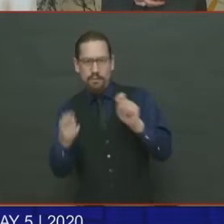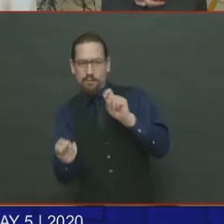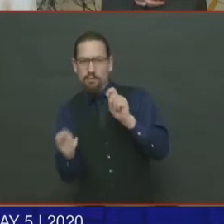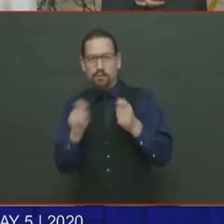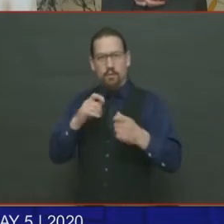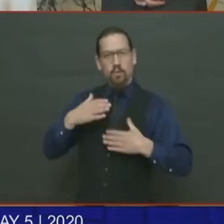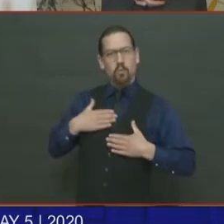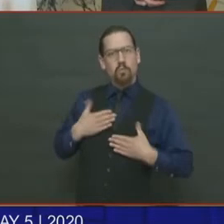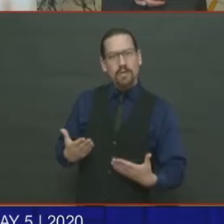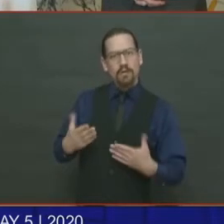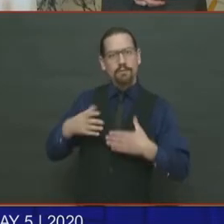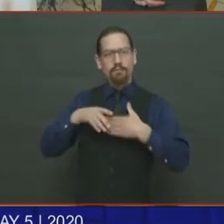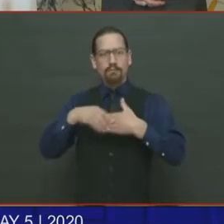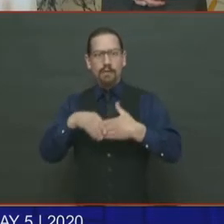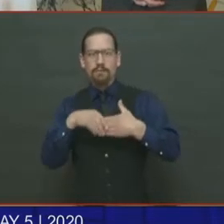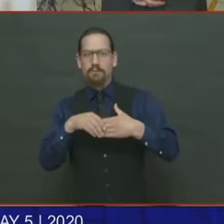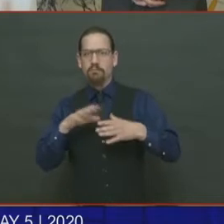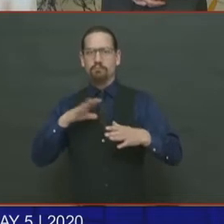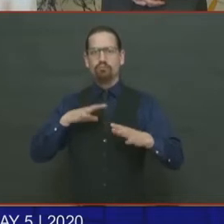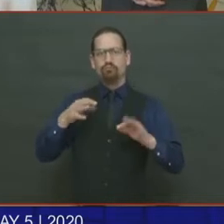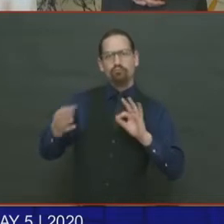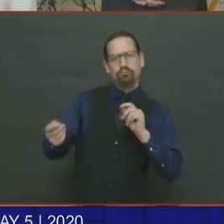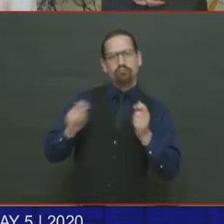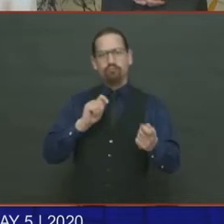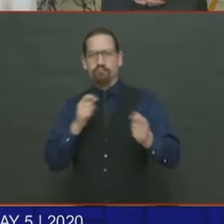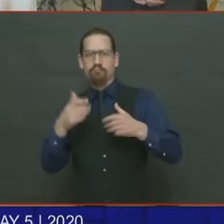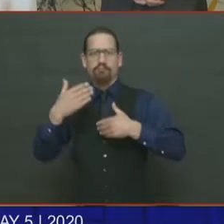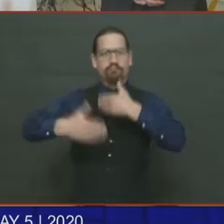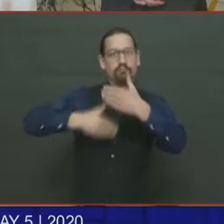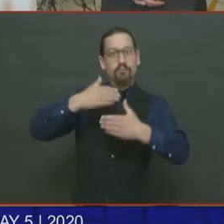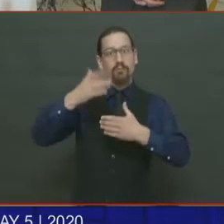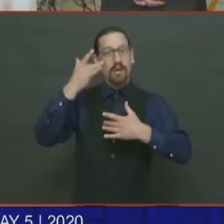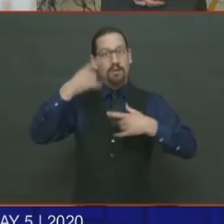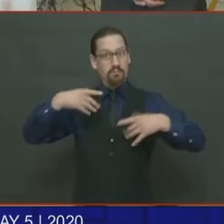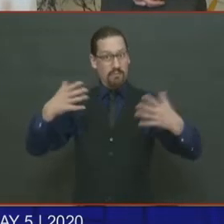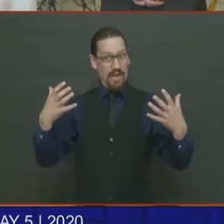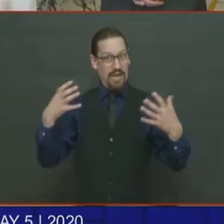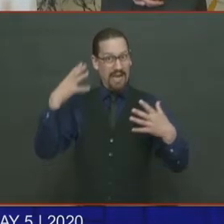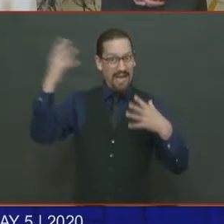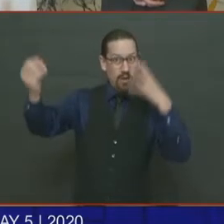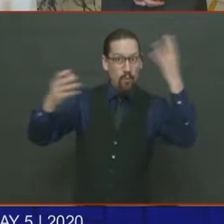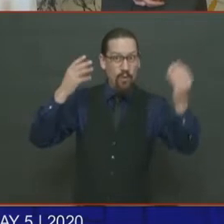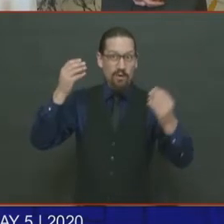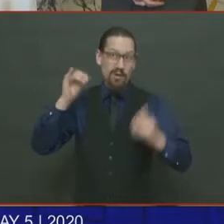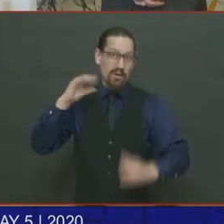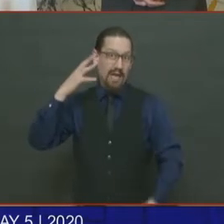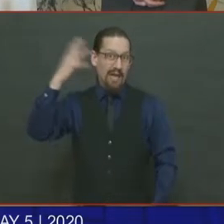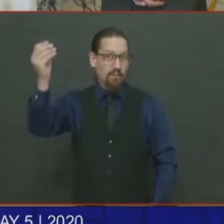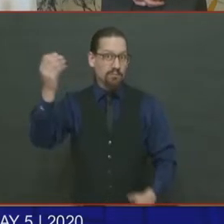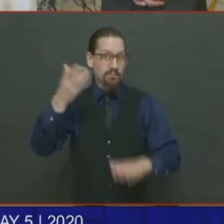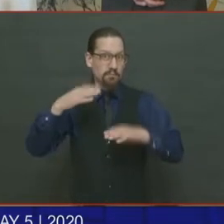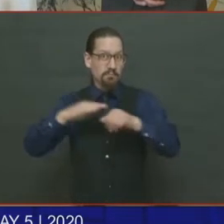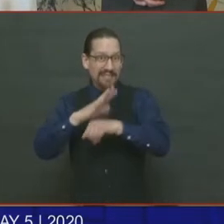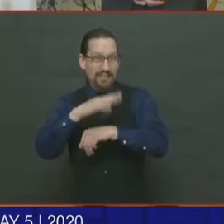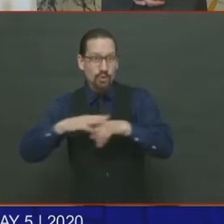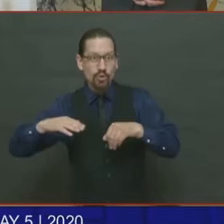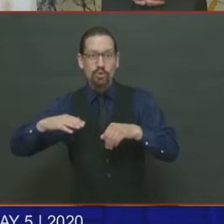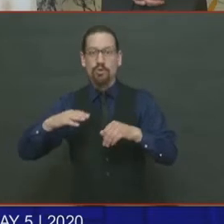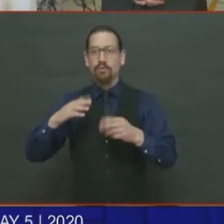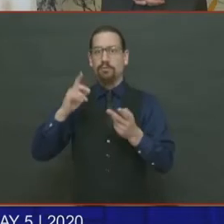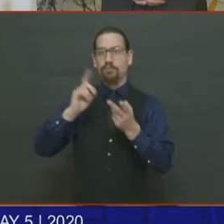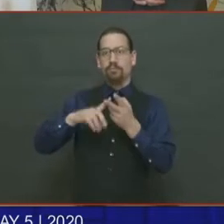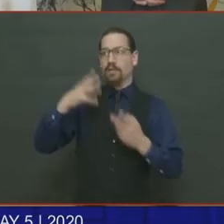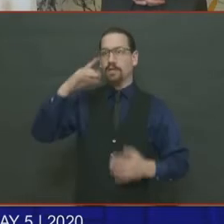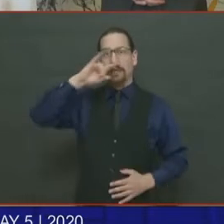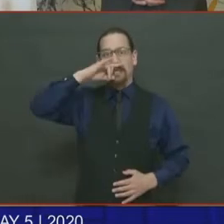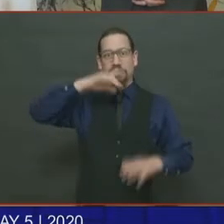to the beach this summer, all things that I believe we're going to be able to do, we have to embrace new